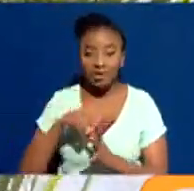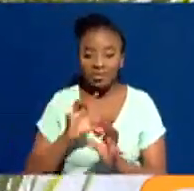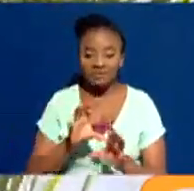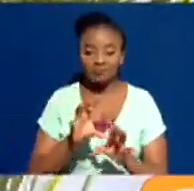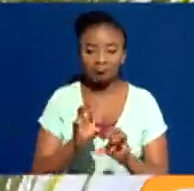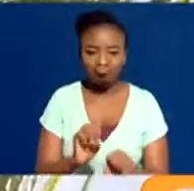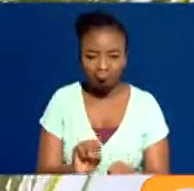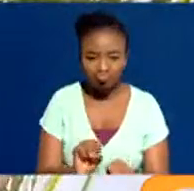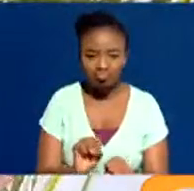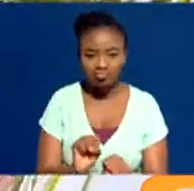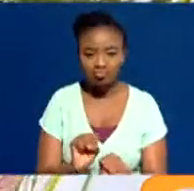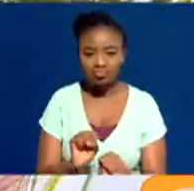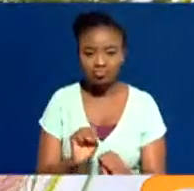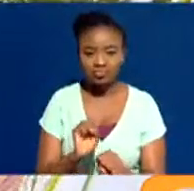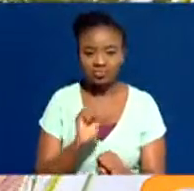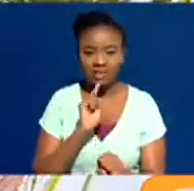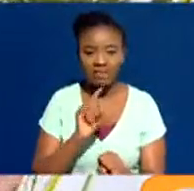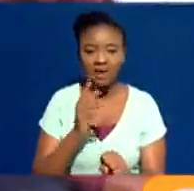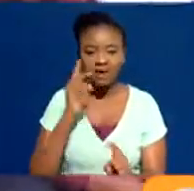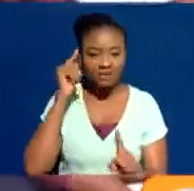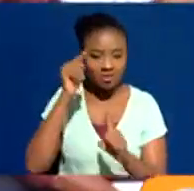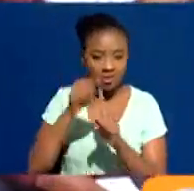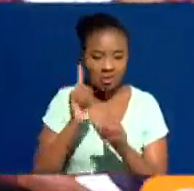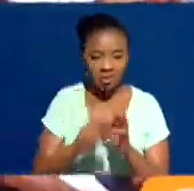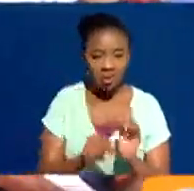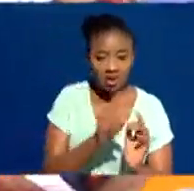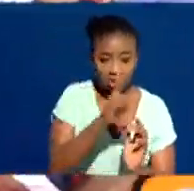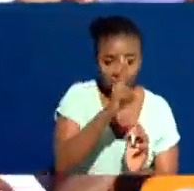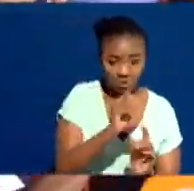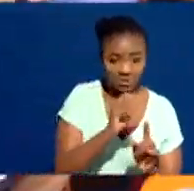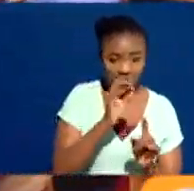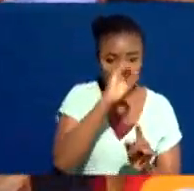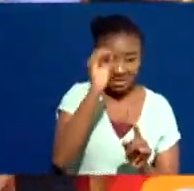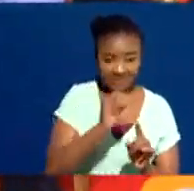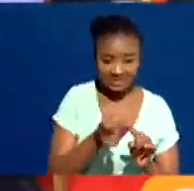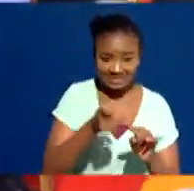is going to be 20 by 30.